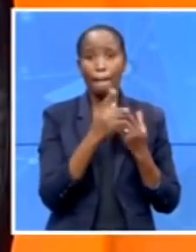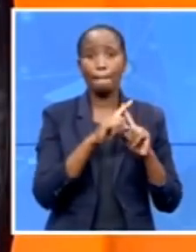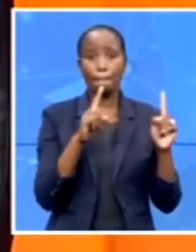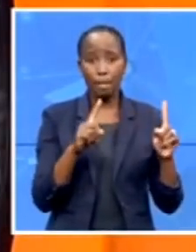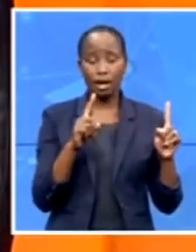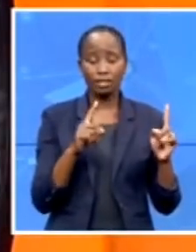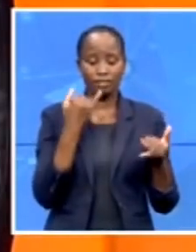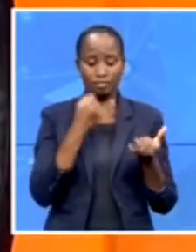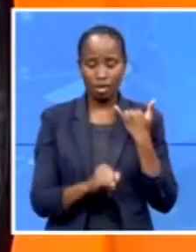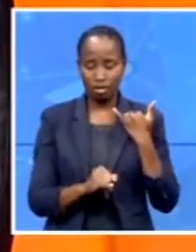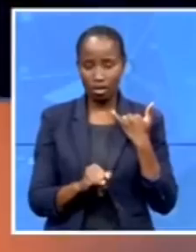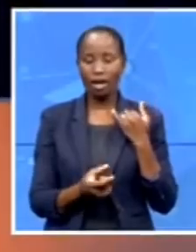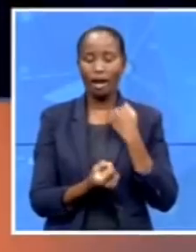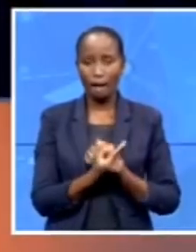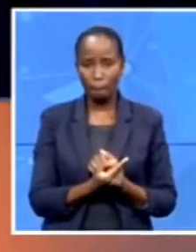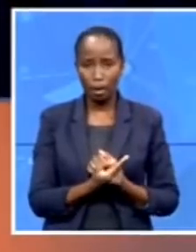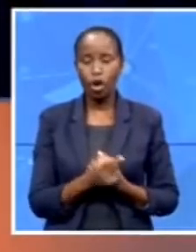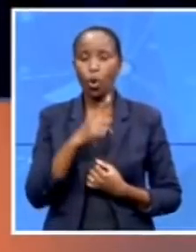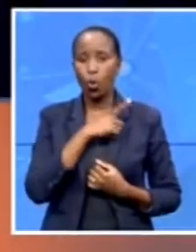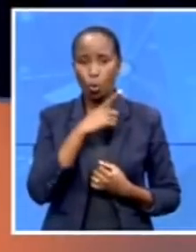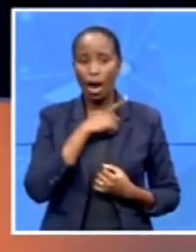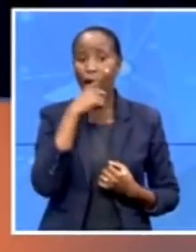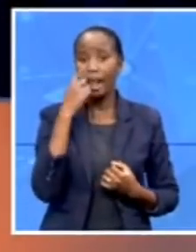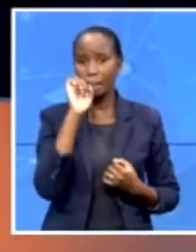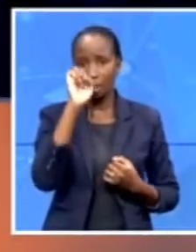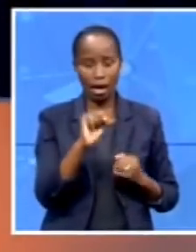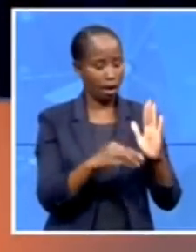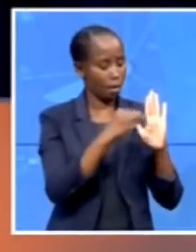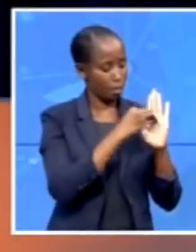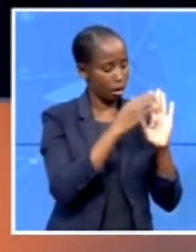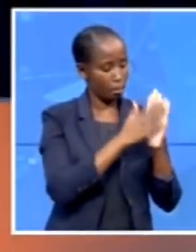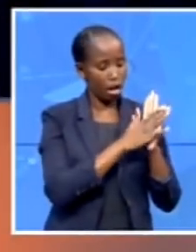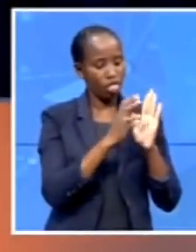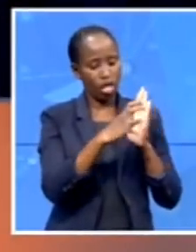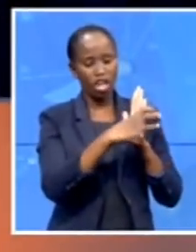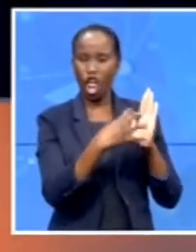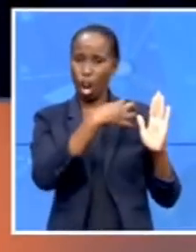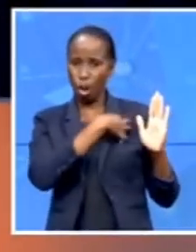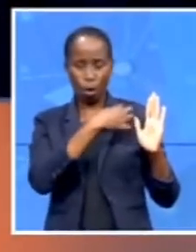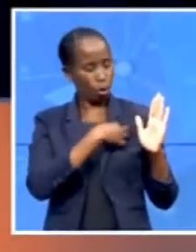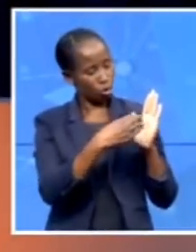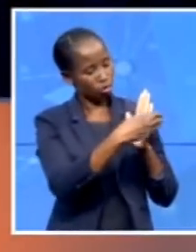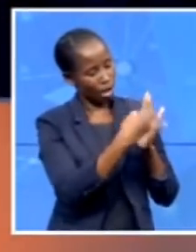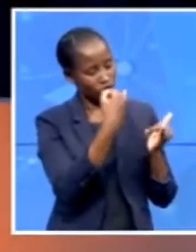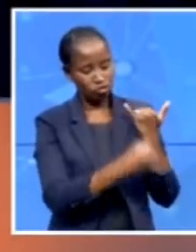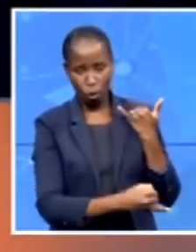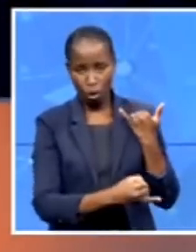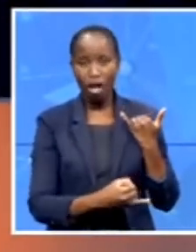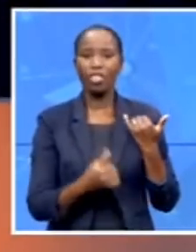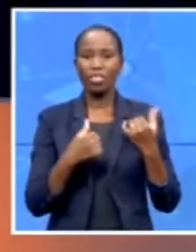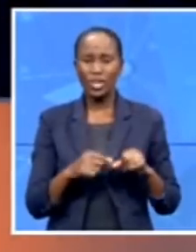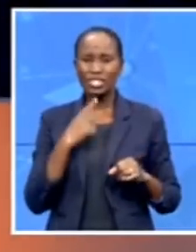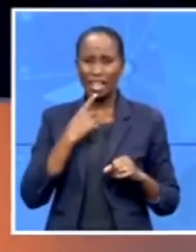name either appeared next to another logo or their logo then had a different name attached to it. I mean, some of